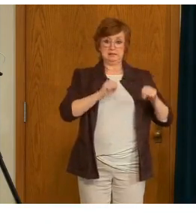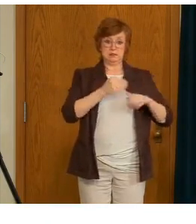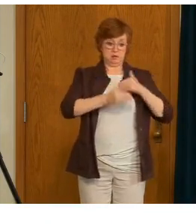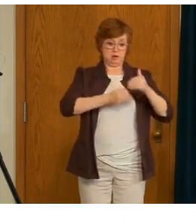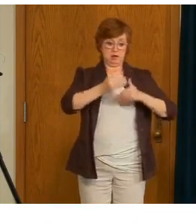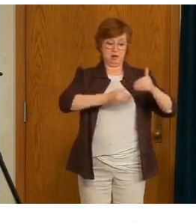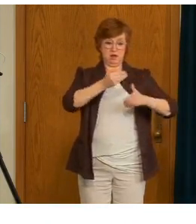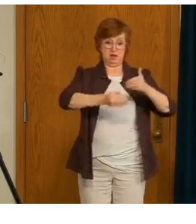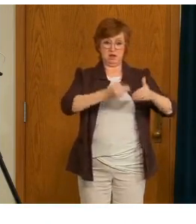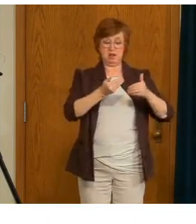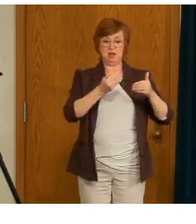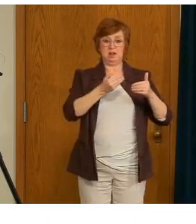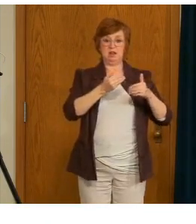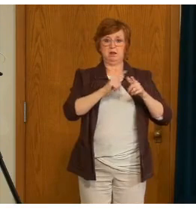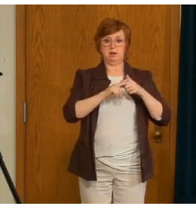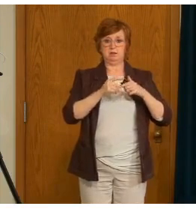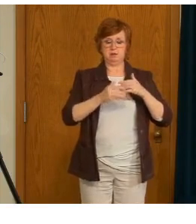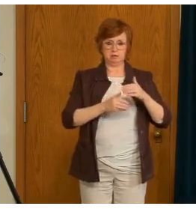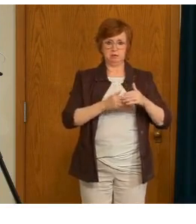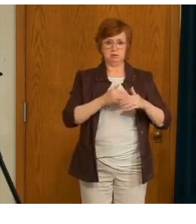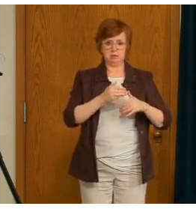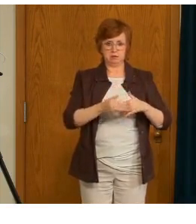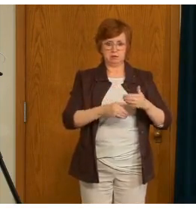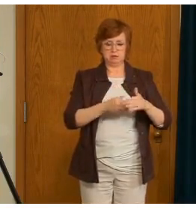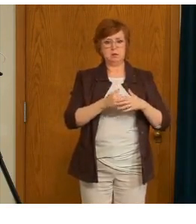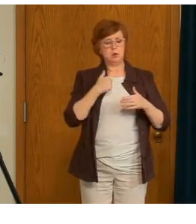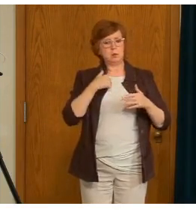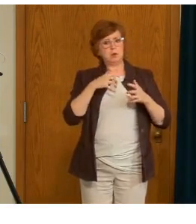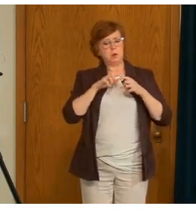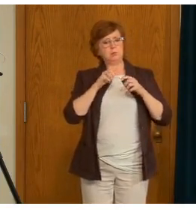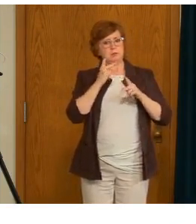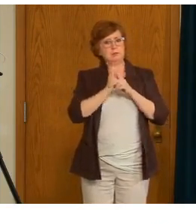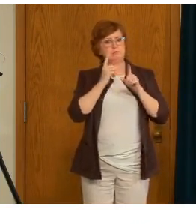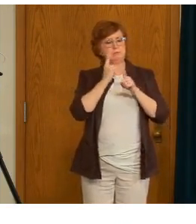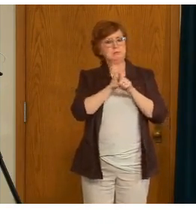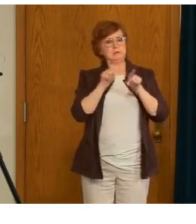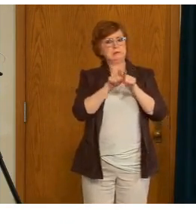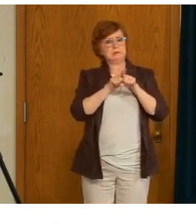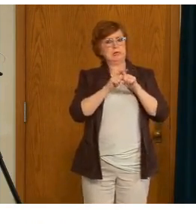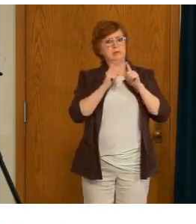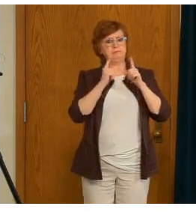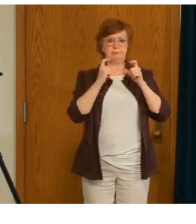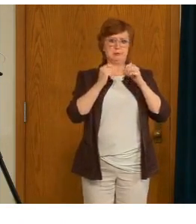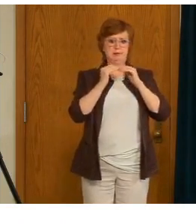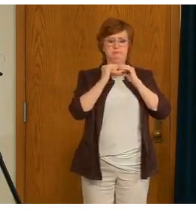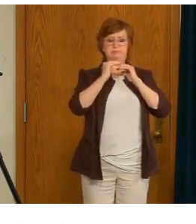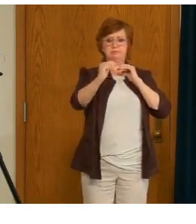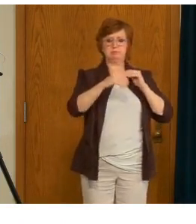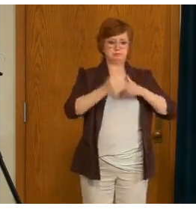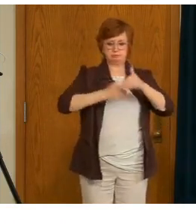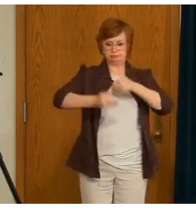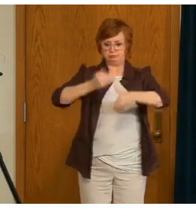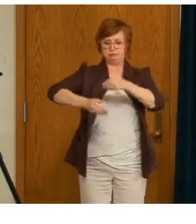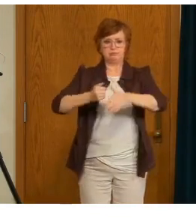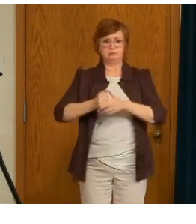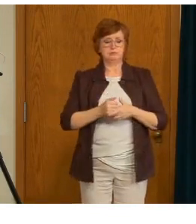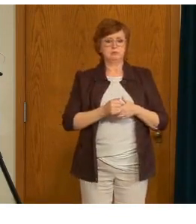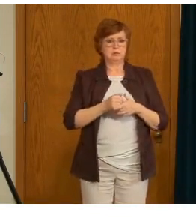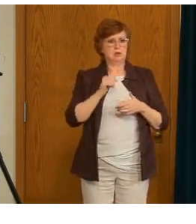dose, but there will be overlap just because we're getting more vaccines in the middle of the month, which will allow us to do both at the same